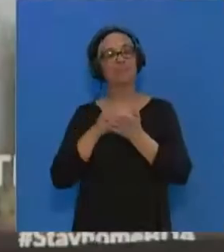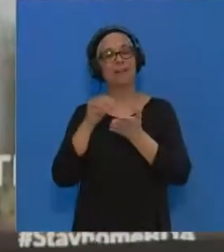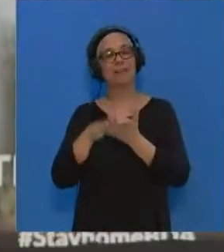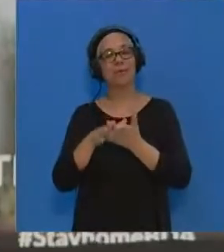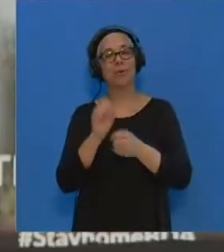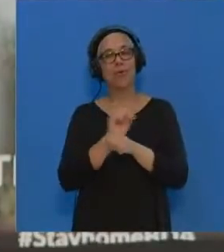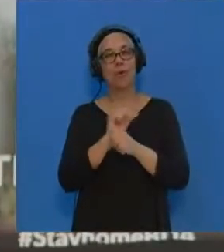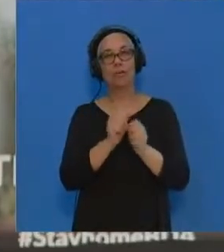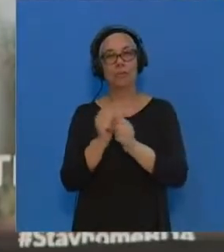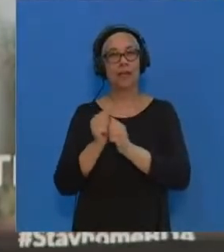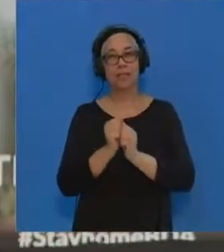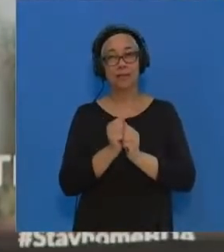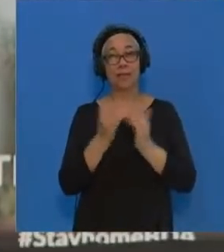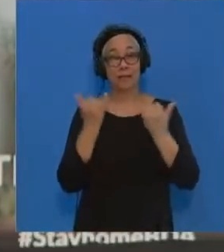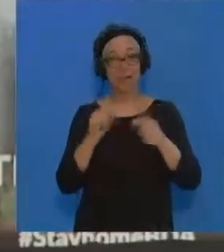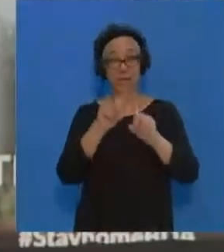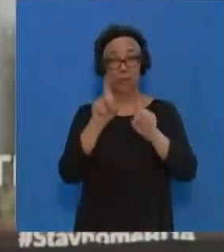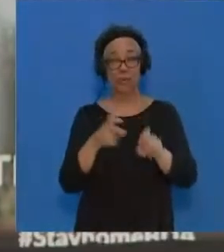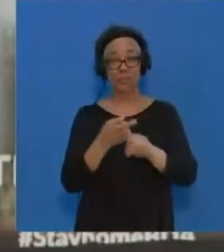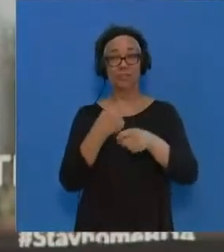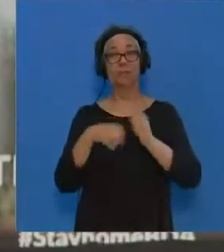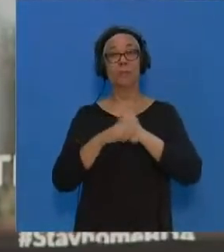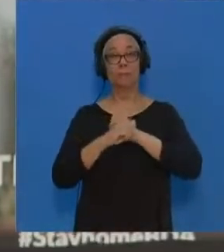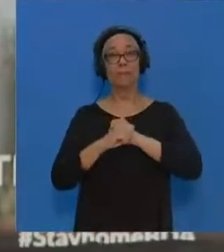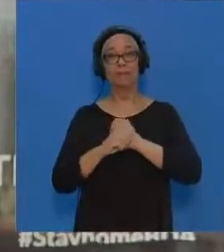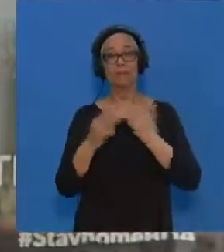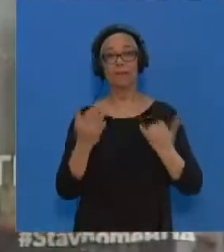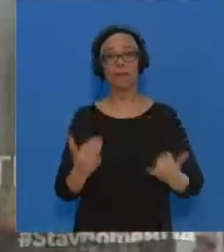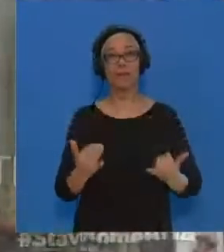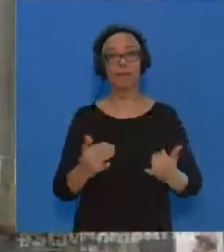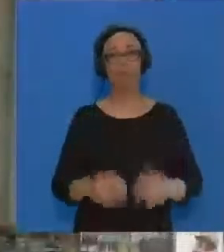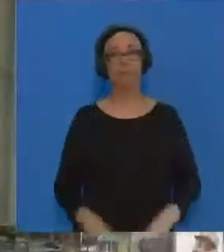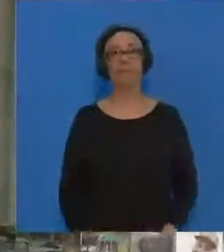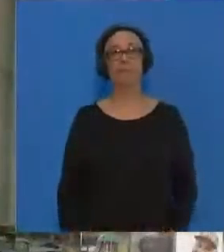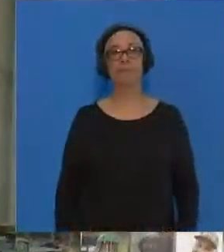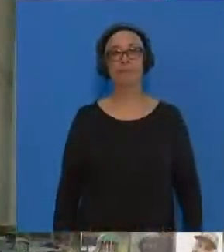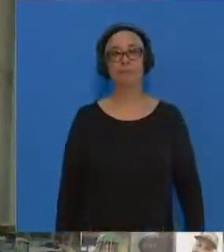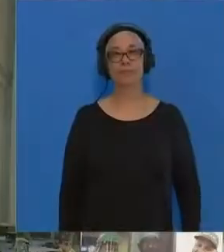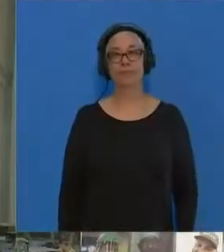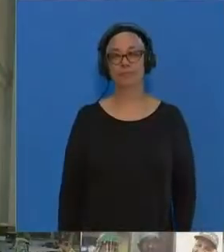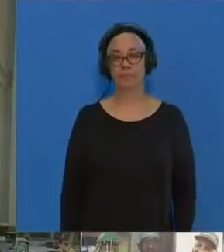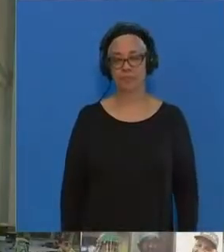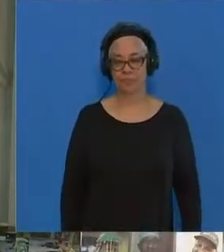to take any questions from members of the media at this time. And I would